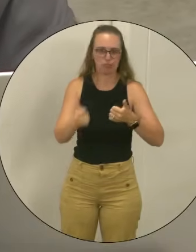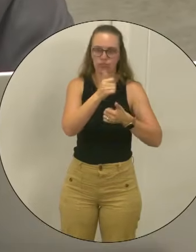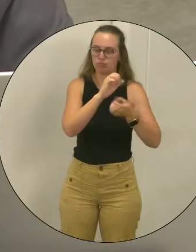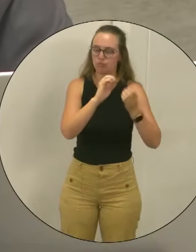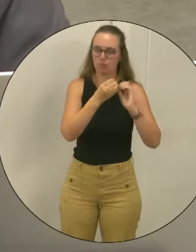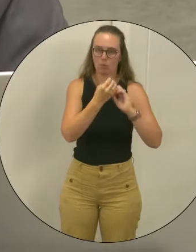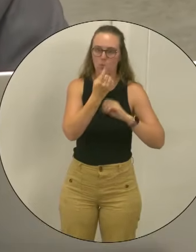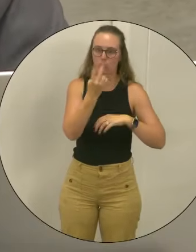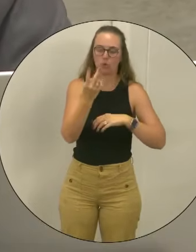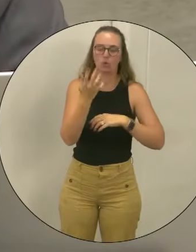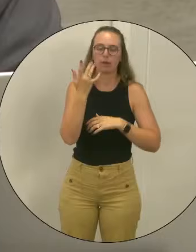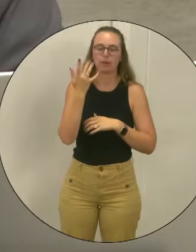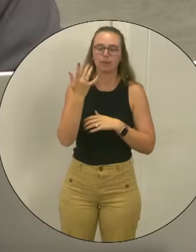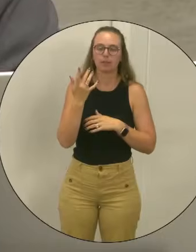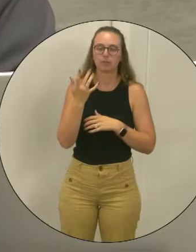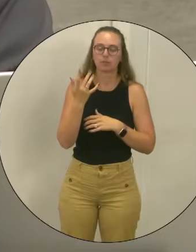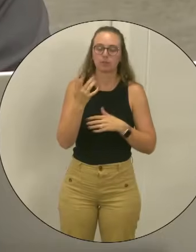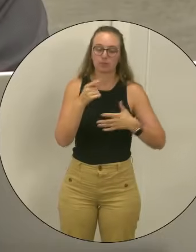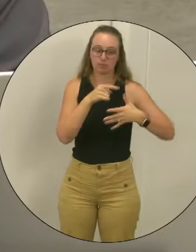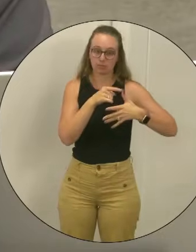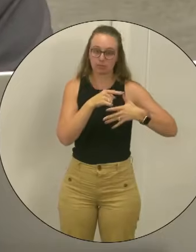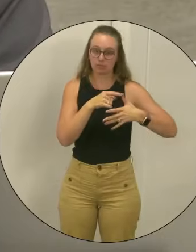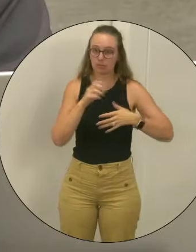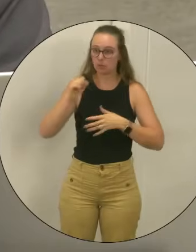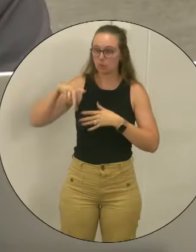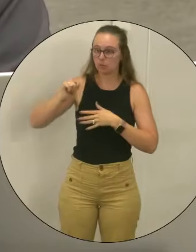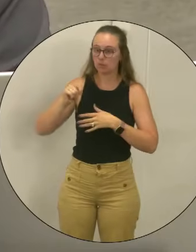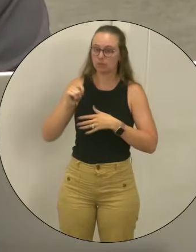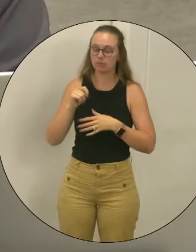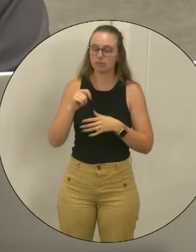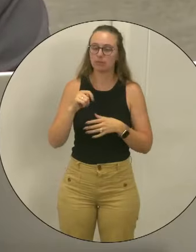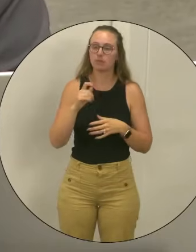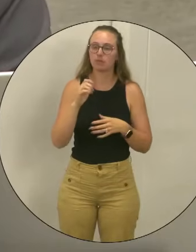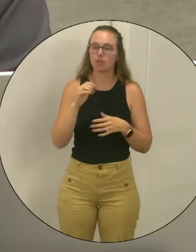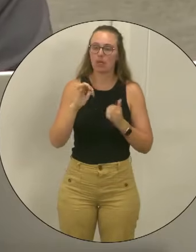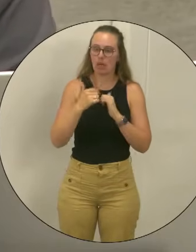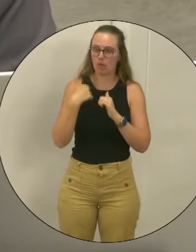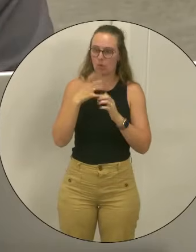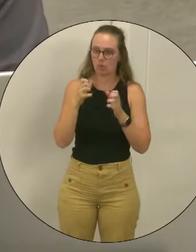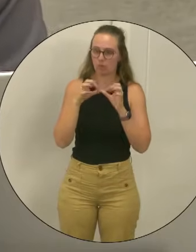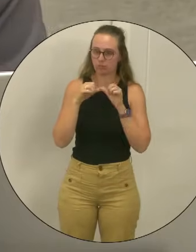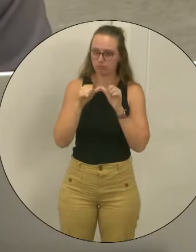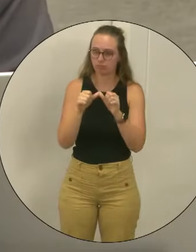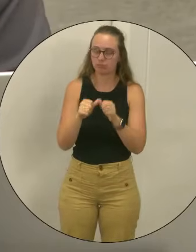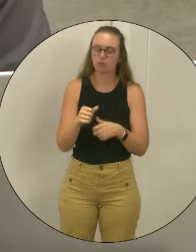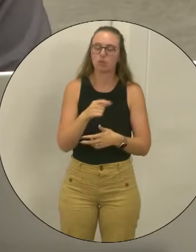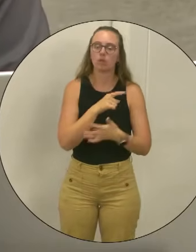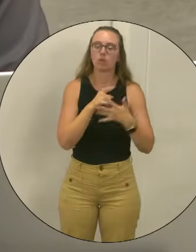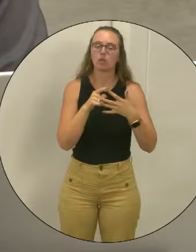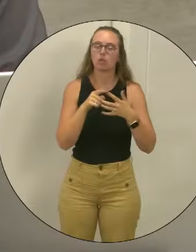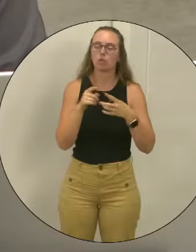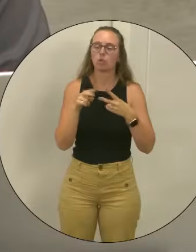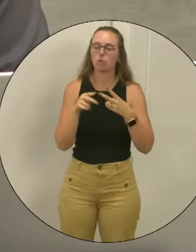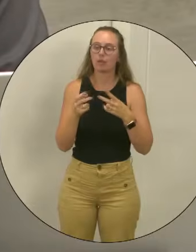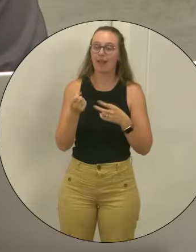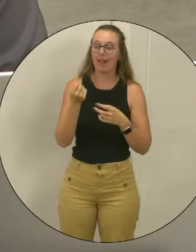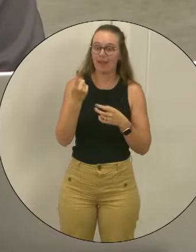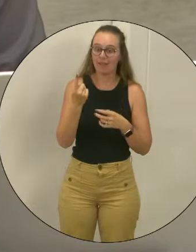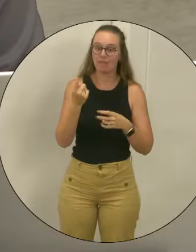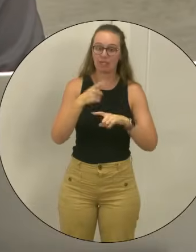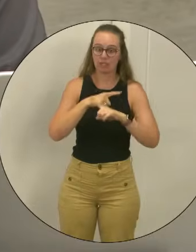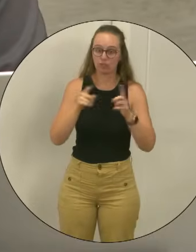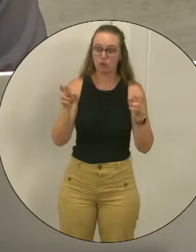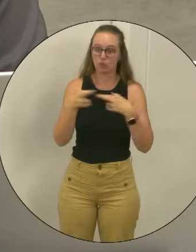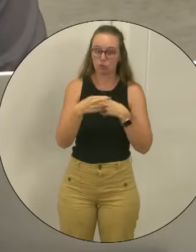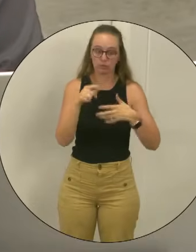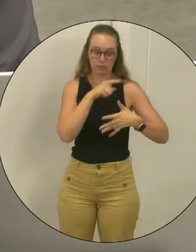docket because, one, the superintendent has explained to us that's how we're going to move forward, and two, in 11 independent rooms, we said those are